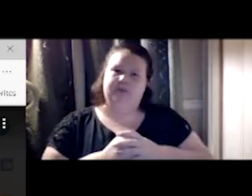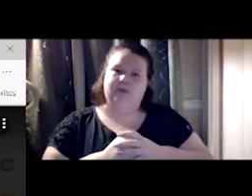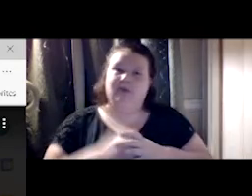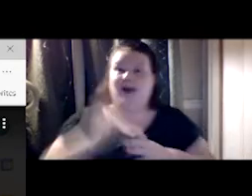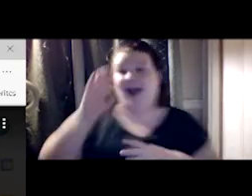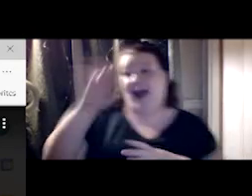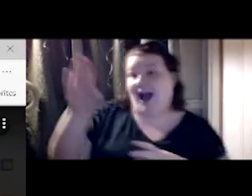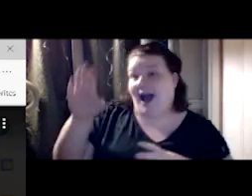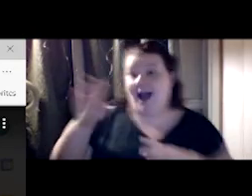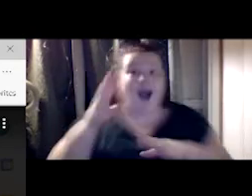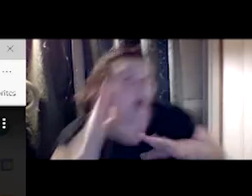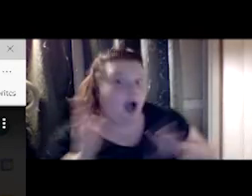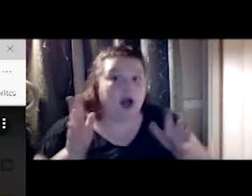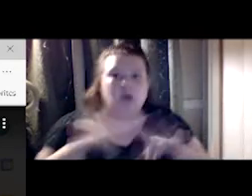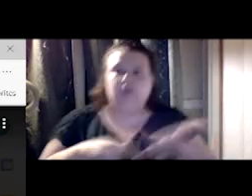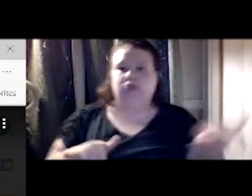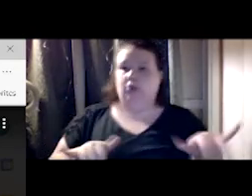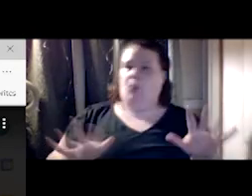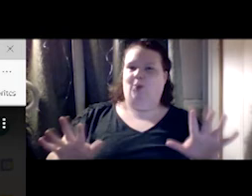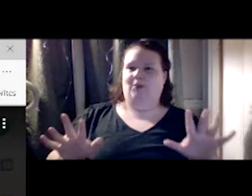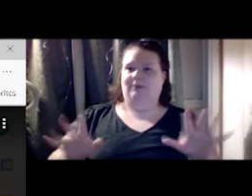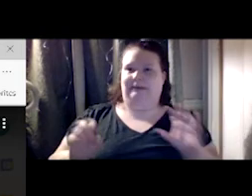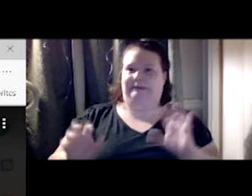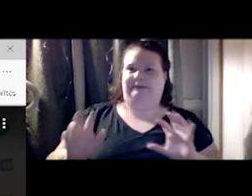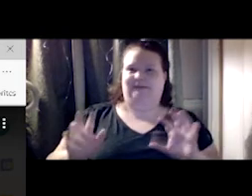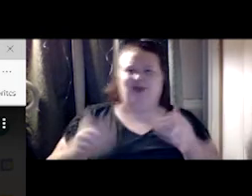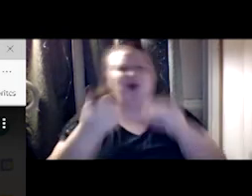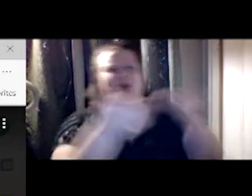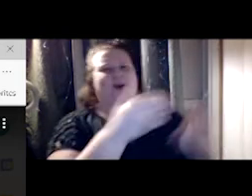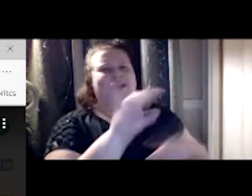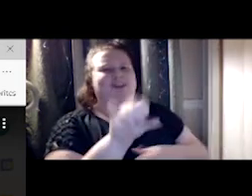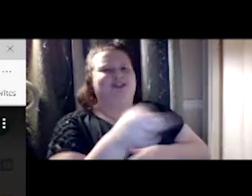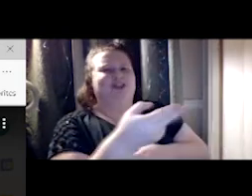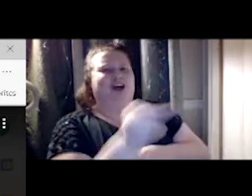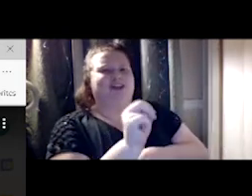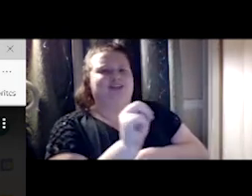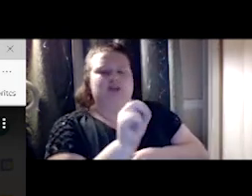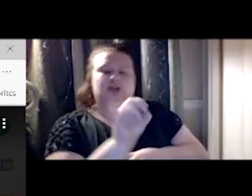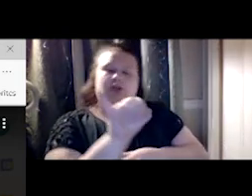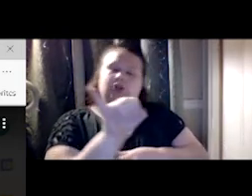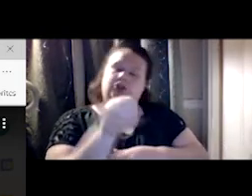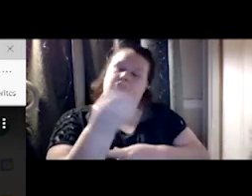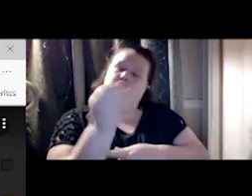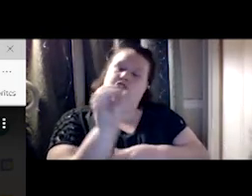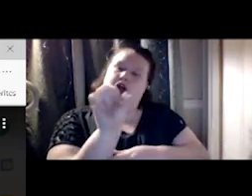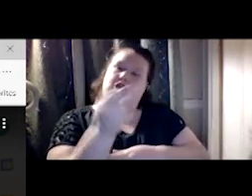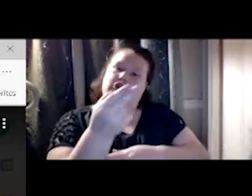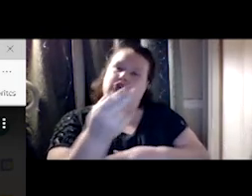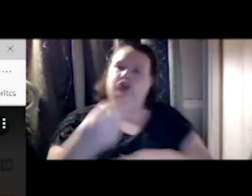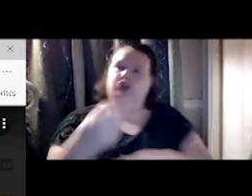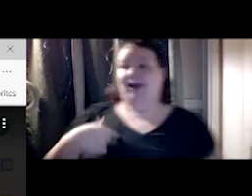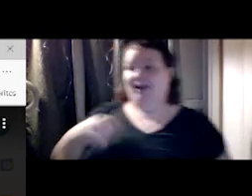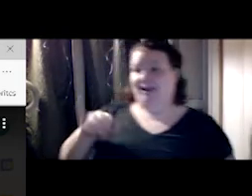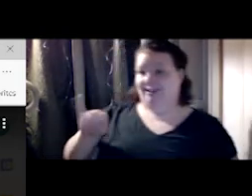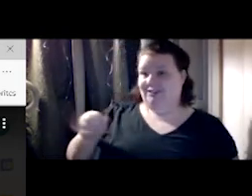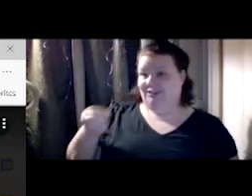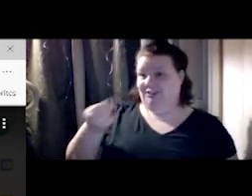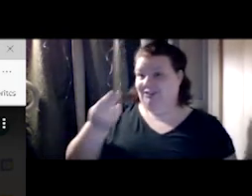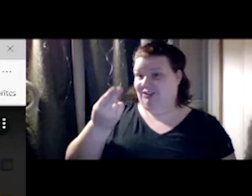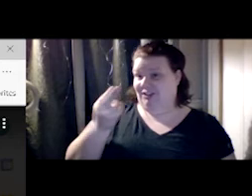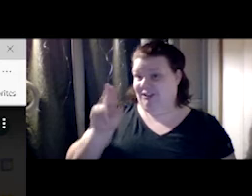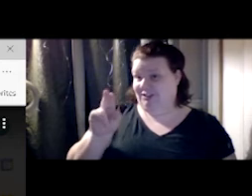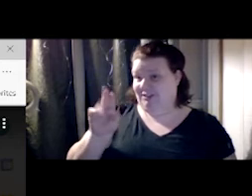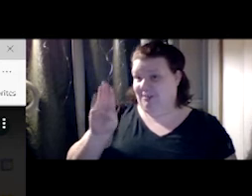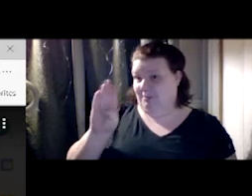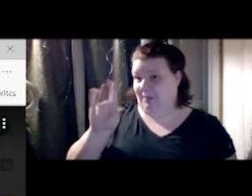Hi, my name is Josh. Go ahead, Josh. Okay. Josh Blake. So I graduated